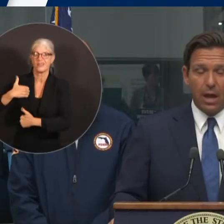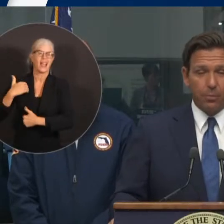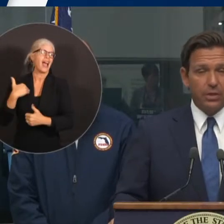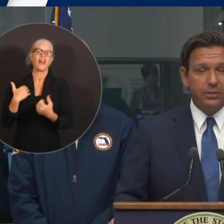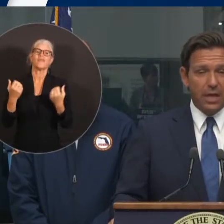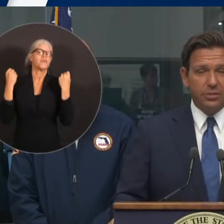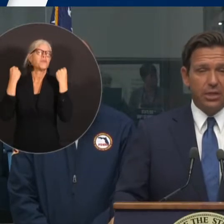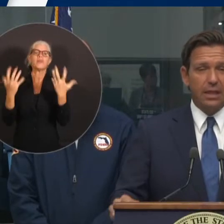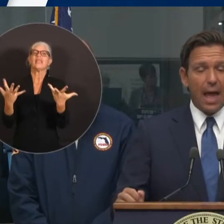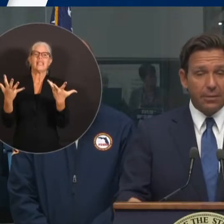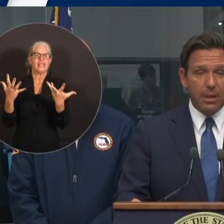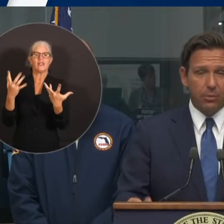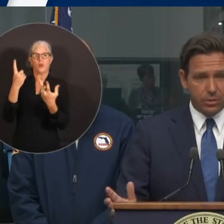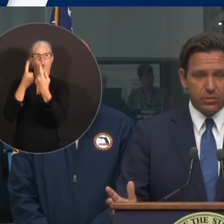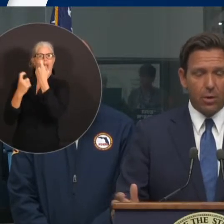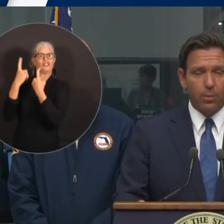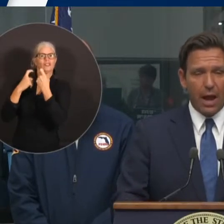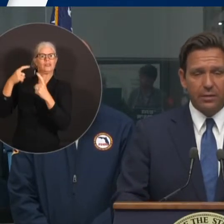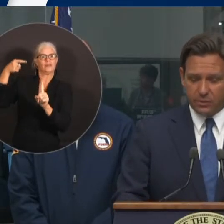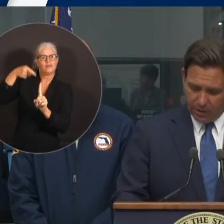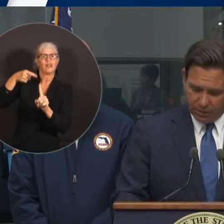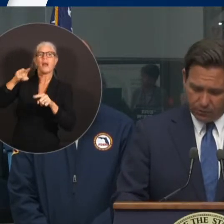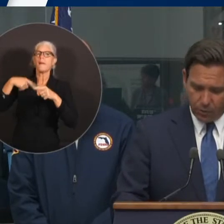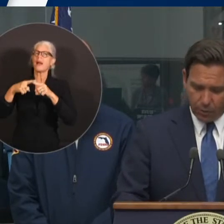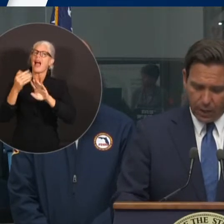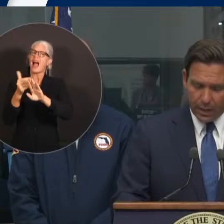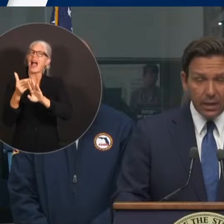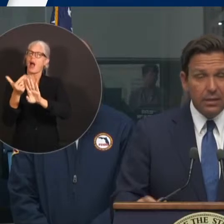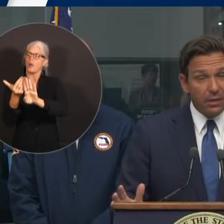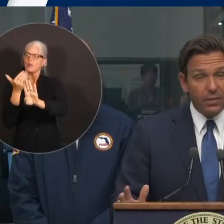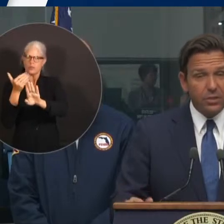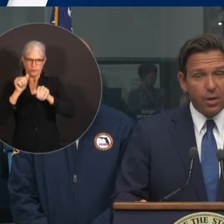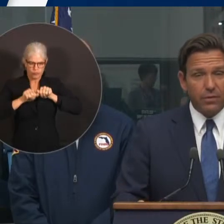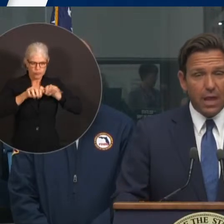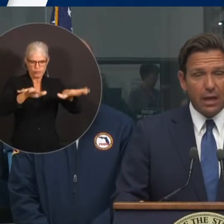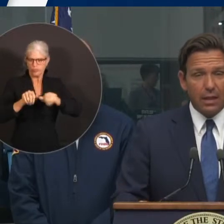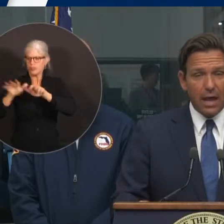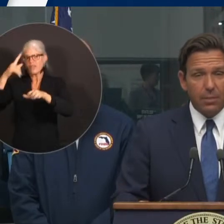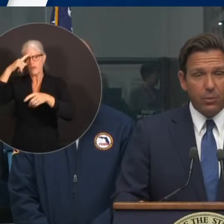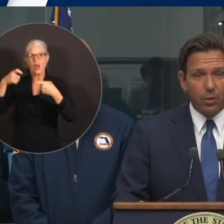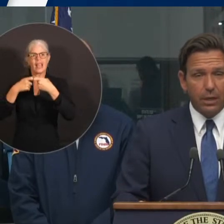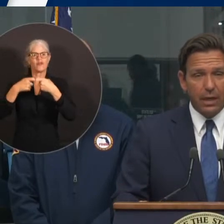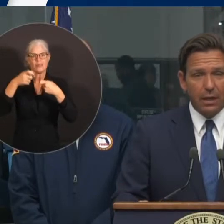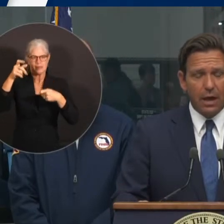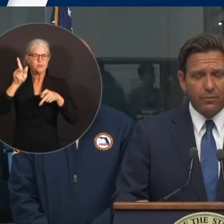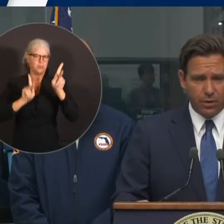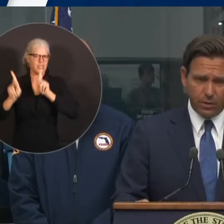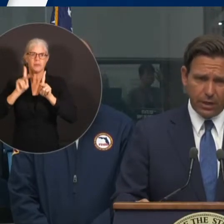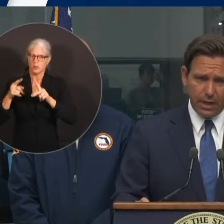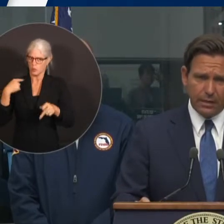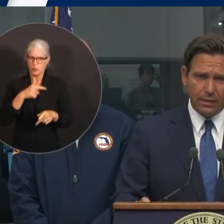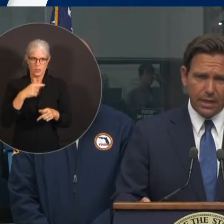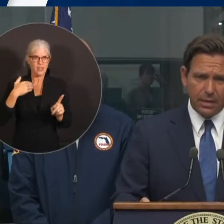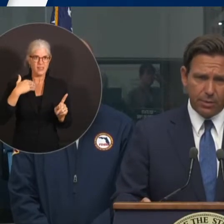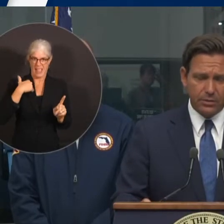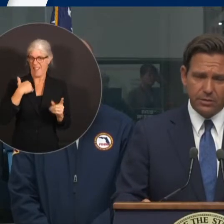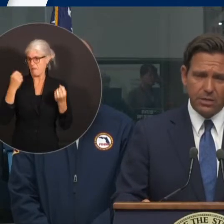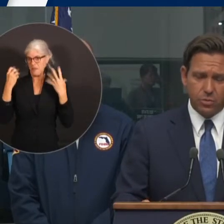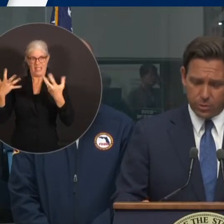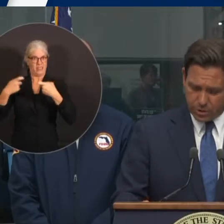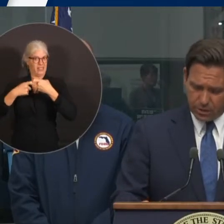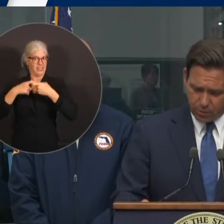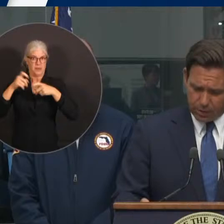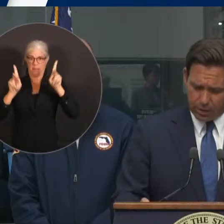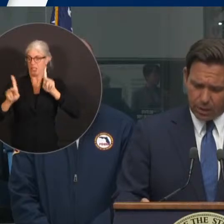about pre-staging linemen, which is our practice here in Florida, given that you have a lot of linemen working for Hurricane Helene in places